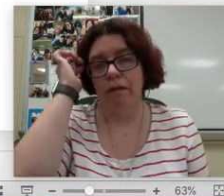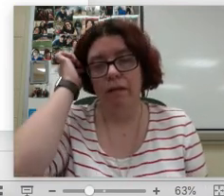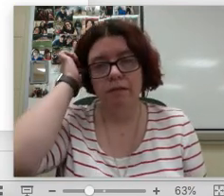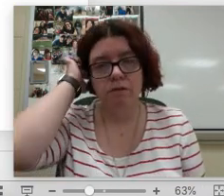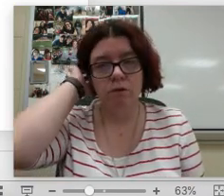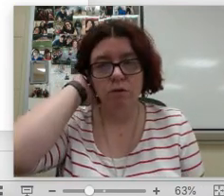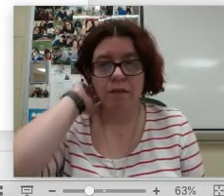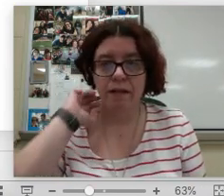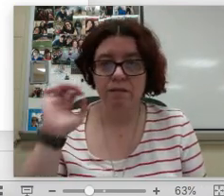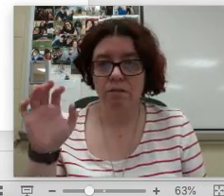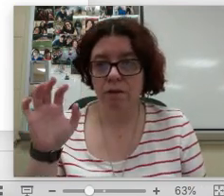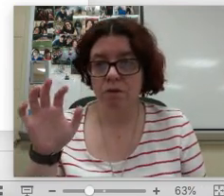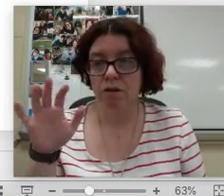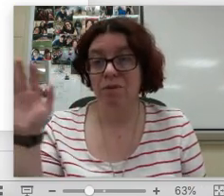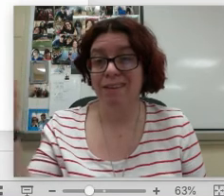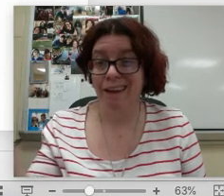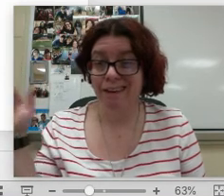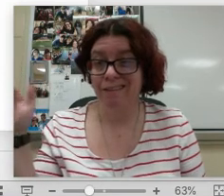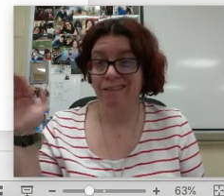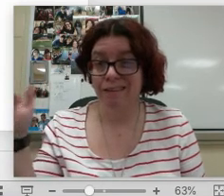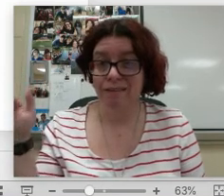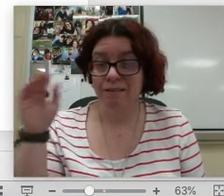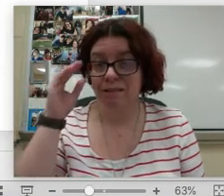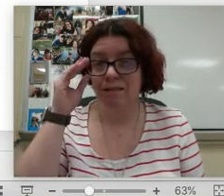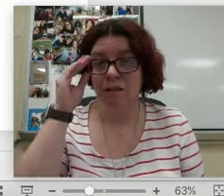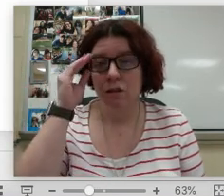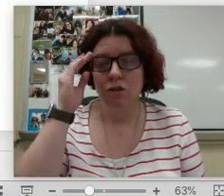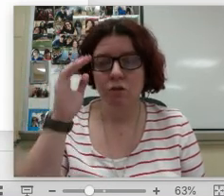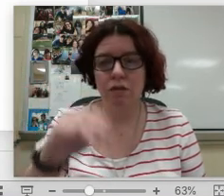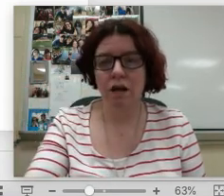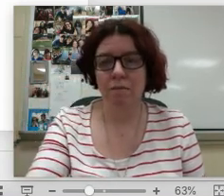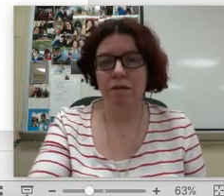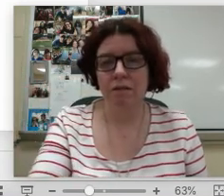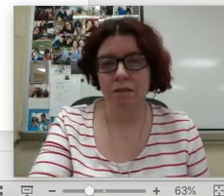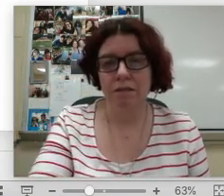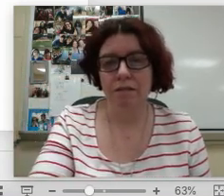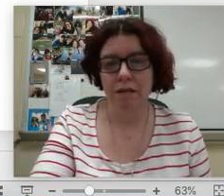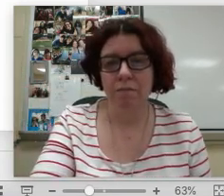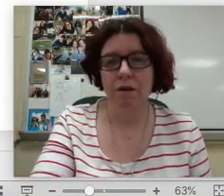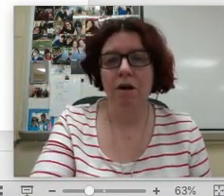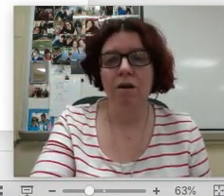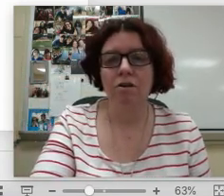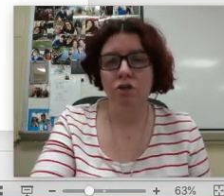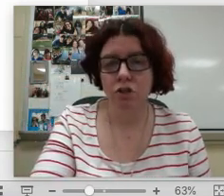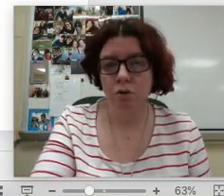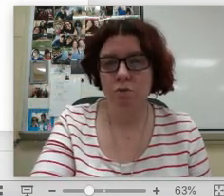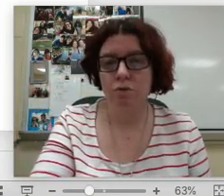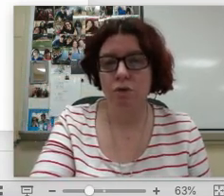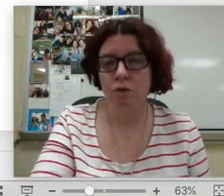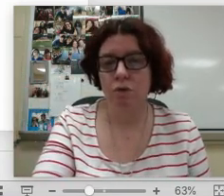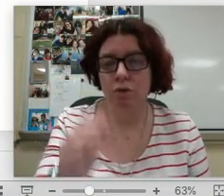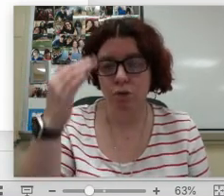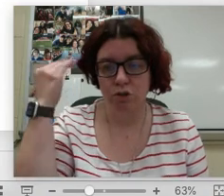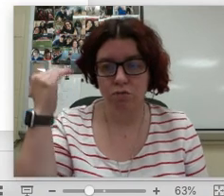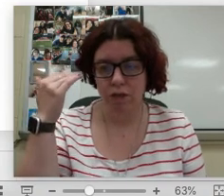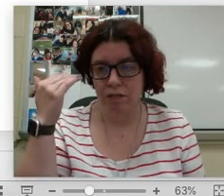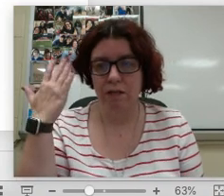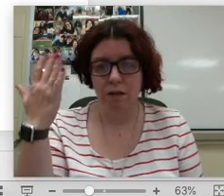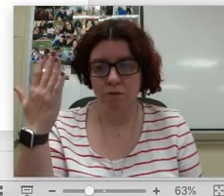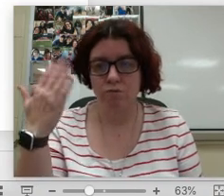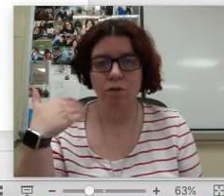furrowed down, head tilt, hold, that's the grammar you're going to put at the end of the sentences. Shows the comment of the sentence. The EBR shows, which